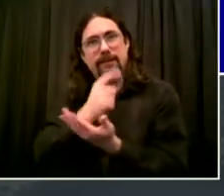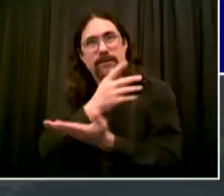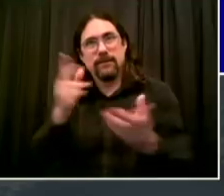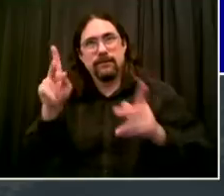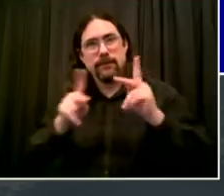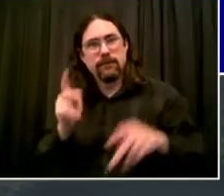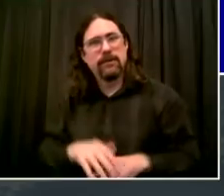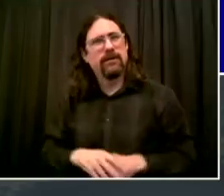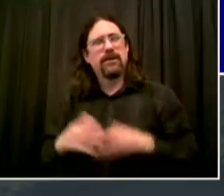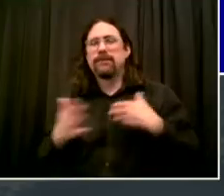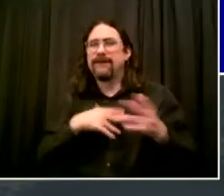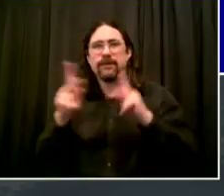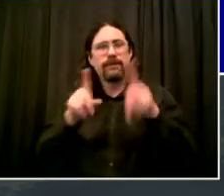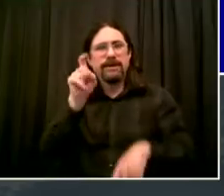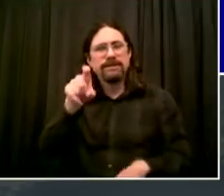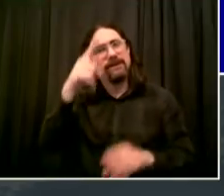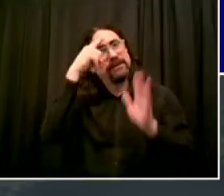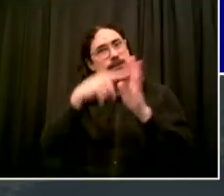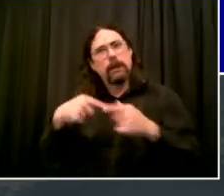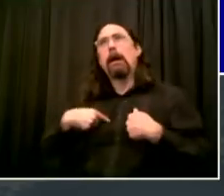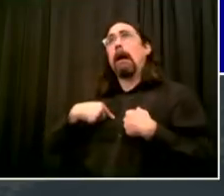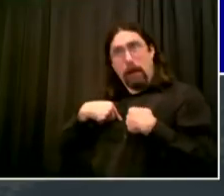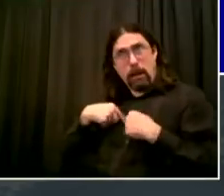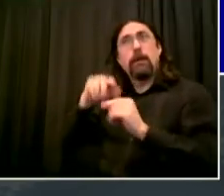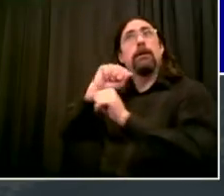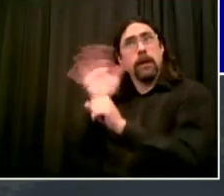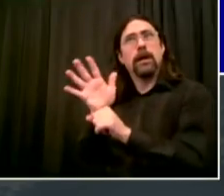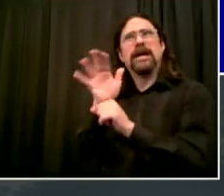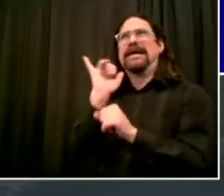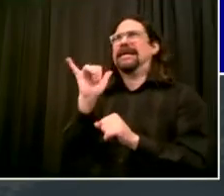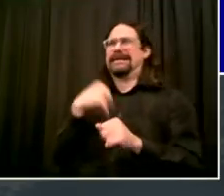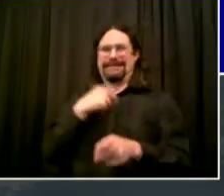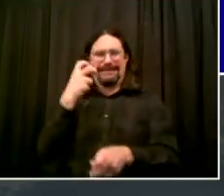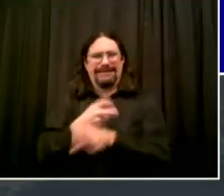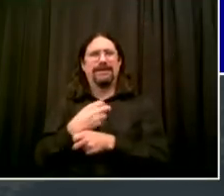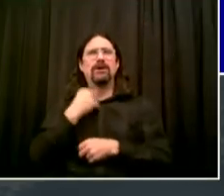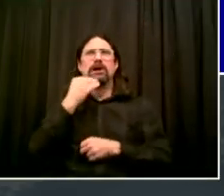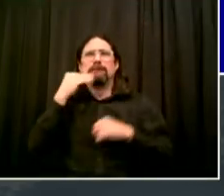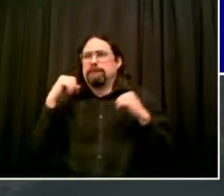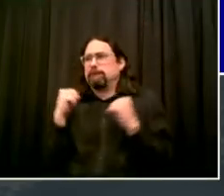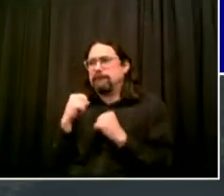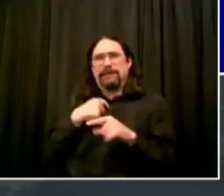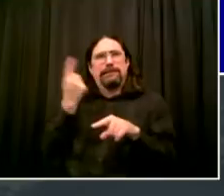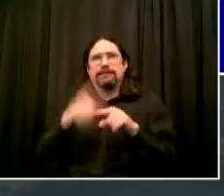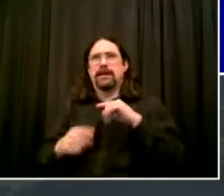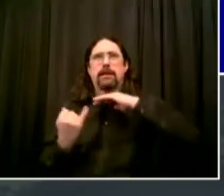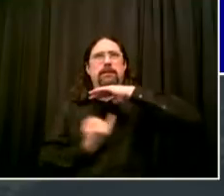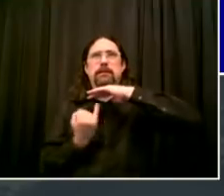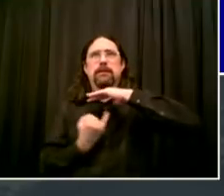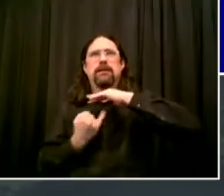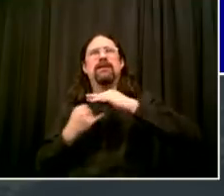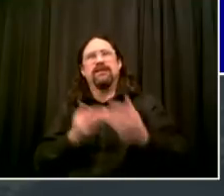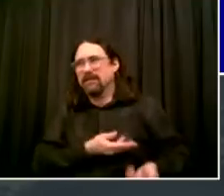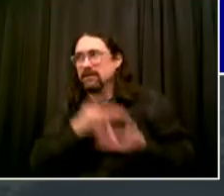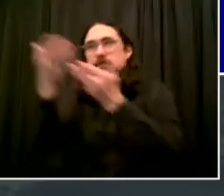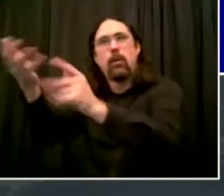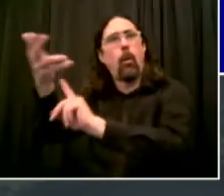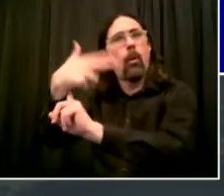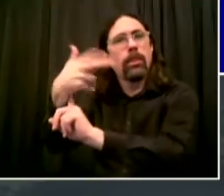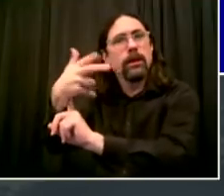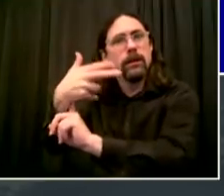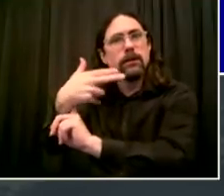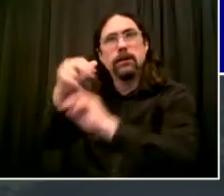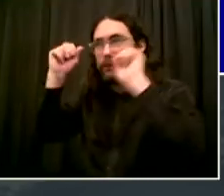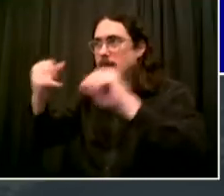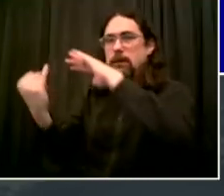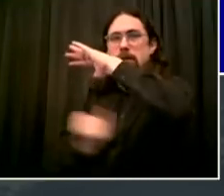position to spread that disease. Doesn't happen accidentally. It happens with painstaking work. We will have a report on Monday, June 15th